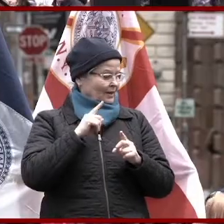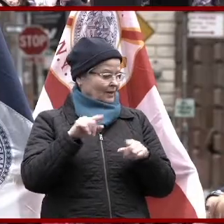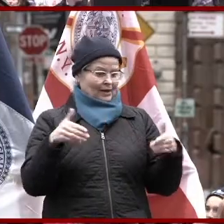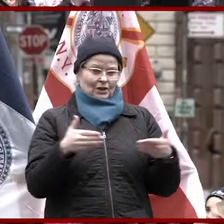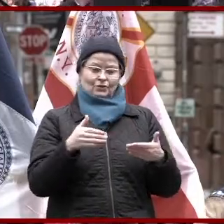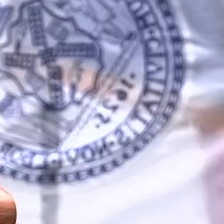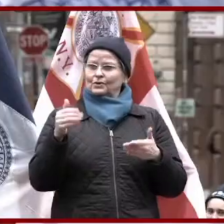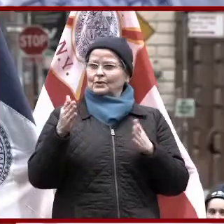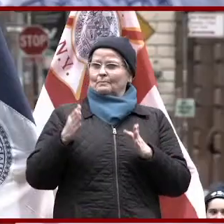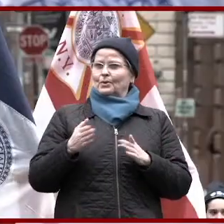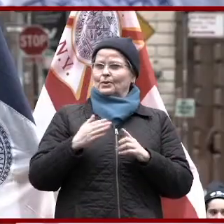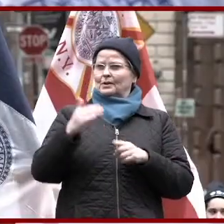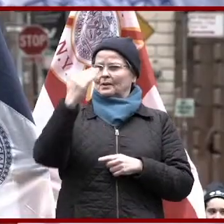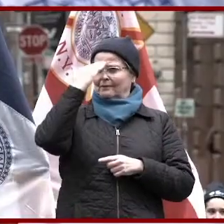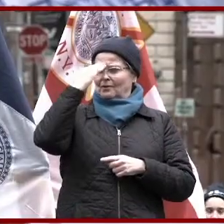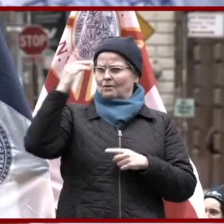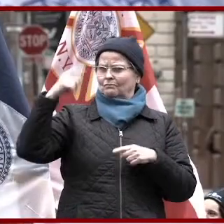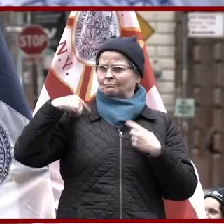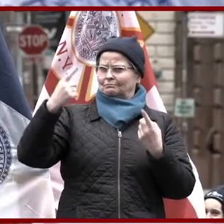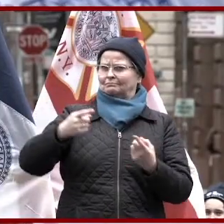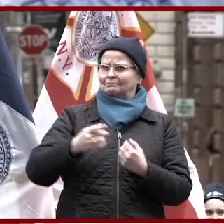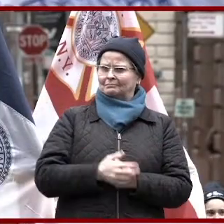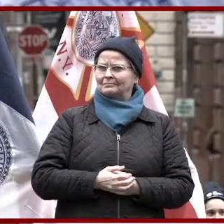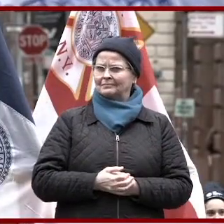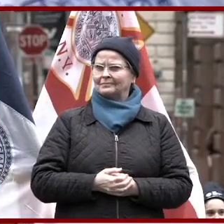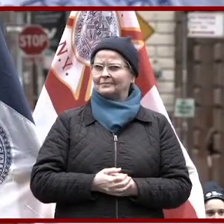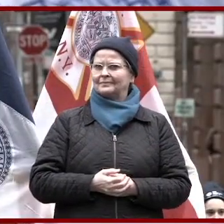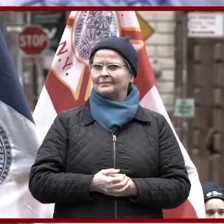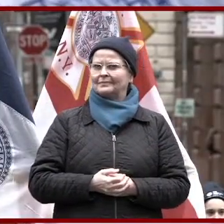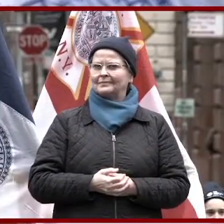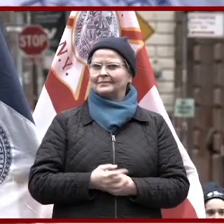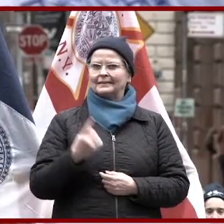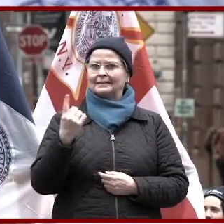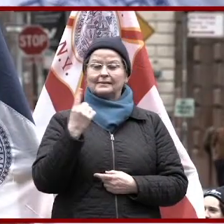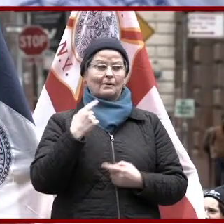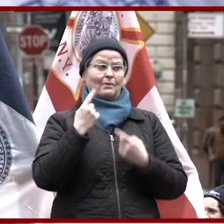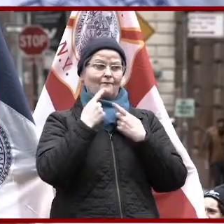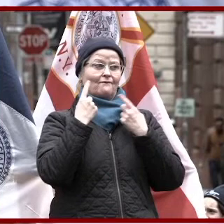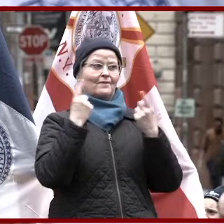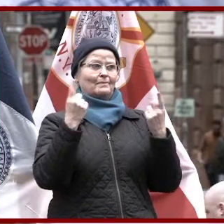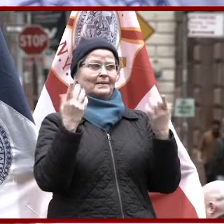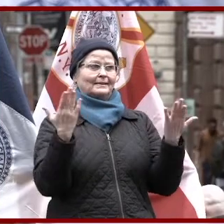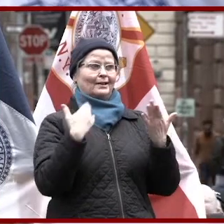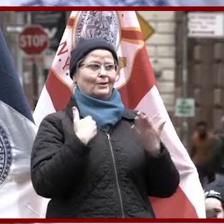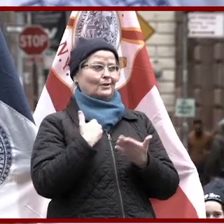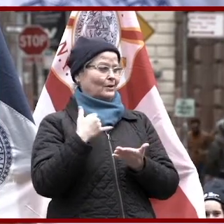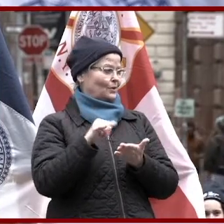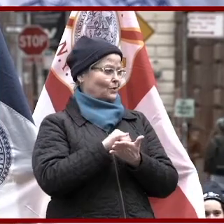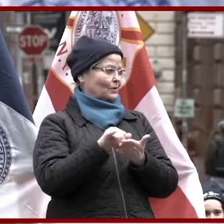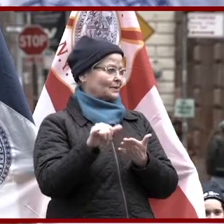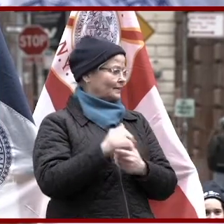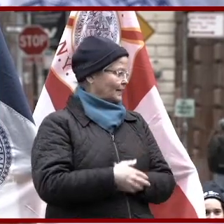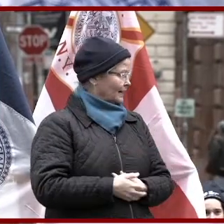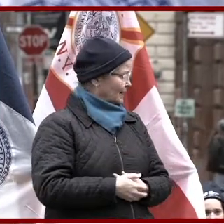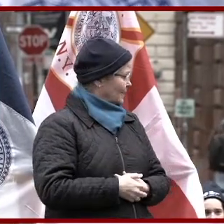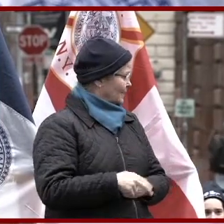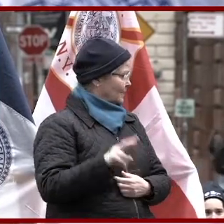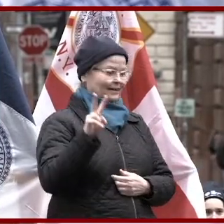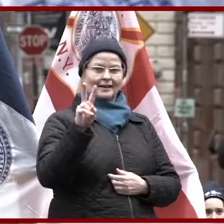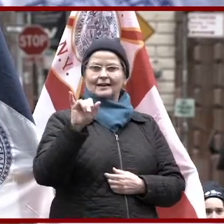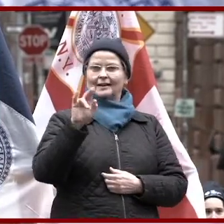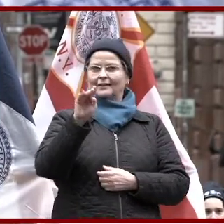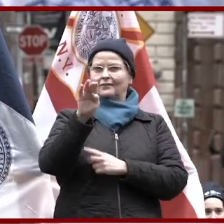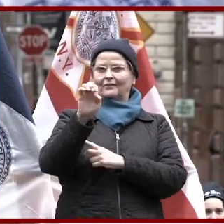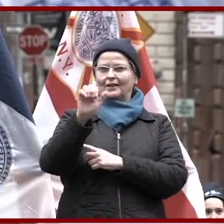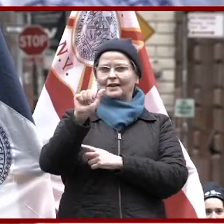very long time, very well, and somebody who's very well known, certainly here in the city of New York. He's Vinny Alvarez, president